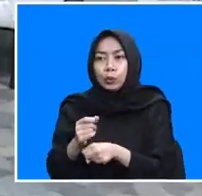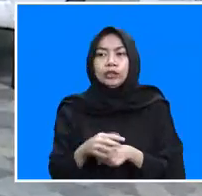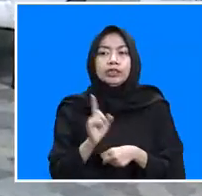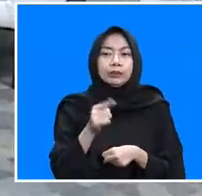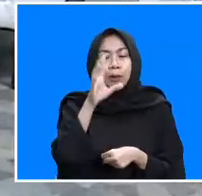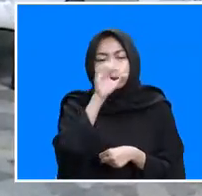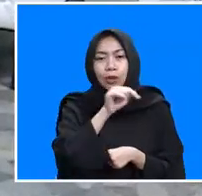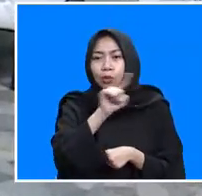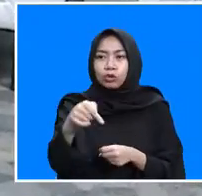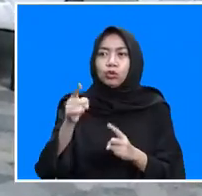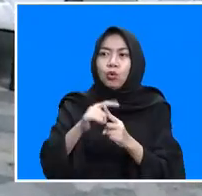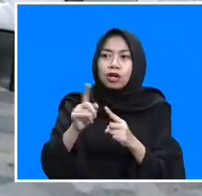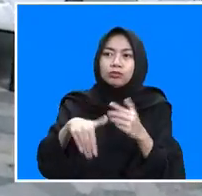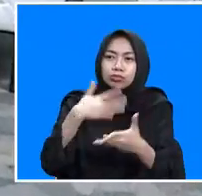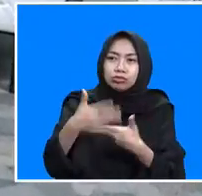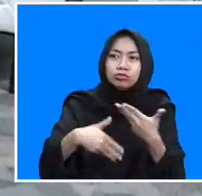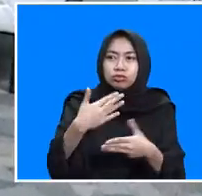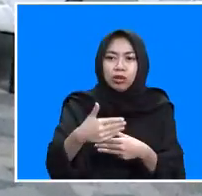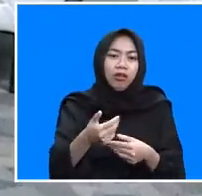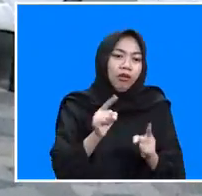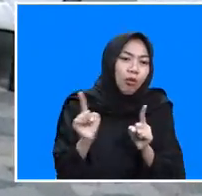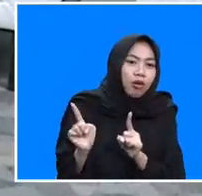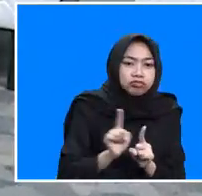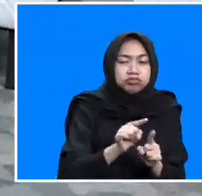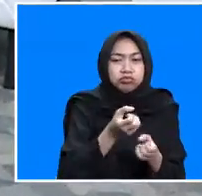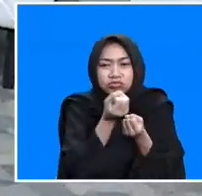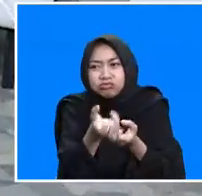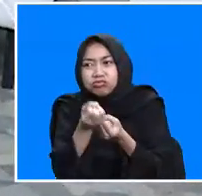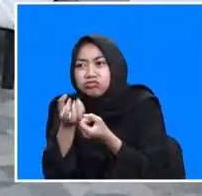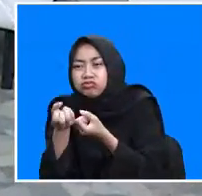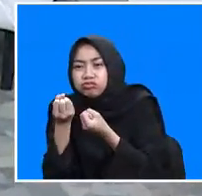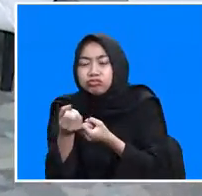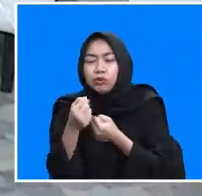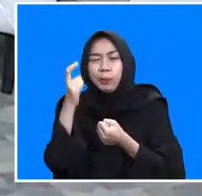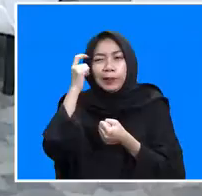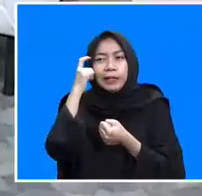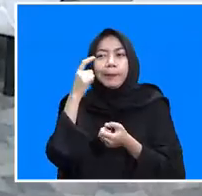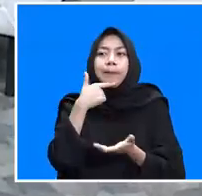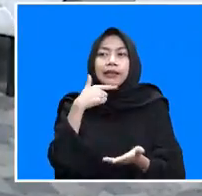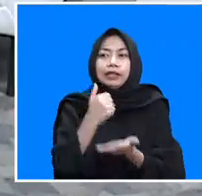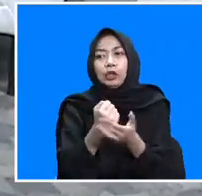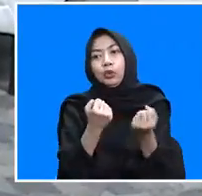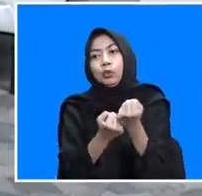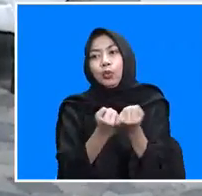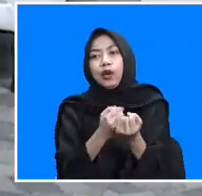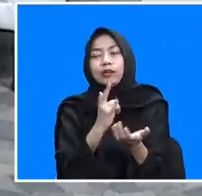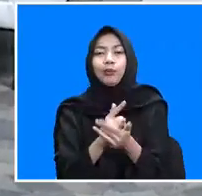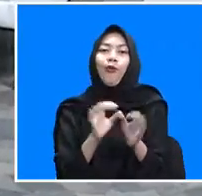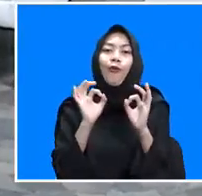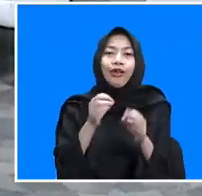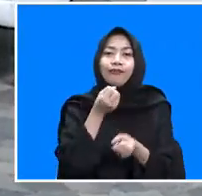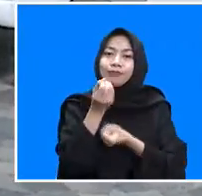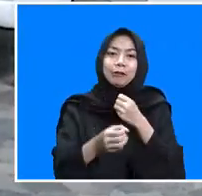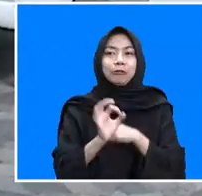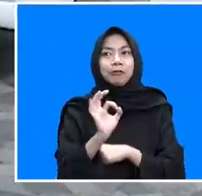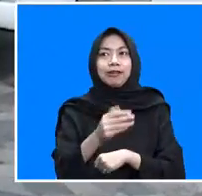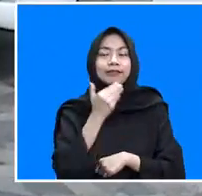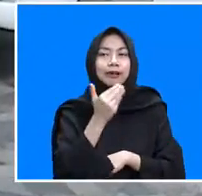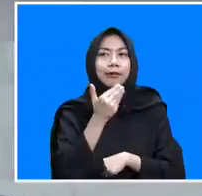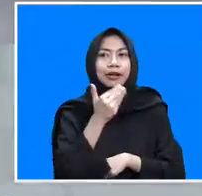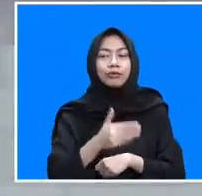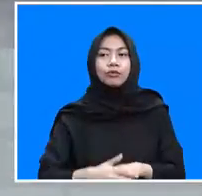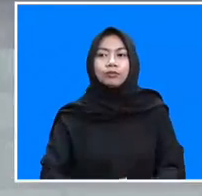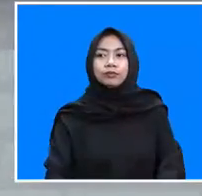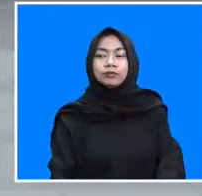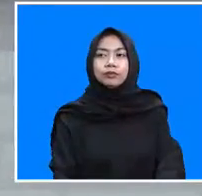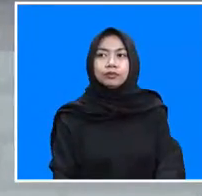And they probably need the support the most at this very critical junction. I see. Thank you so much, Mr. Han. So